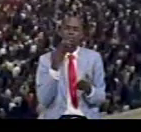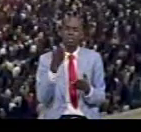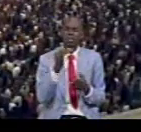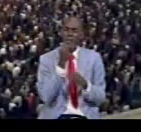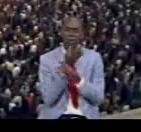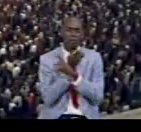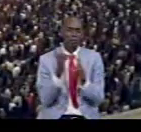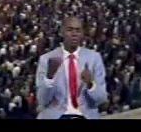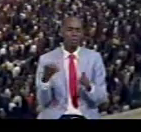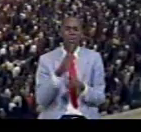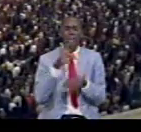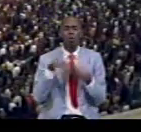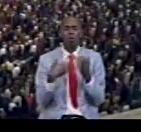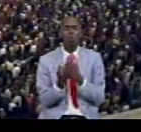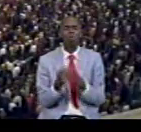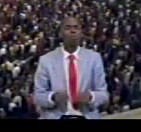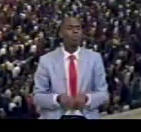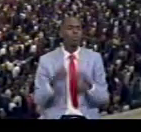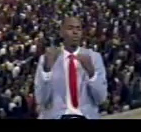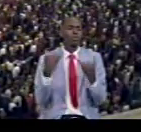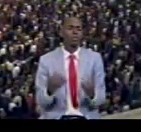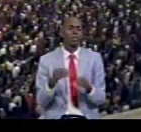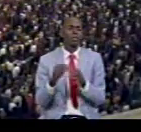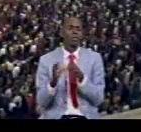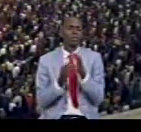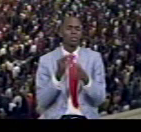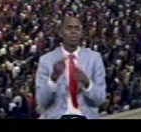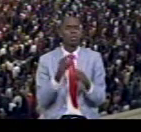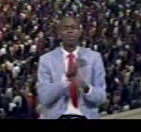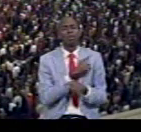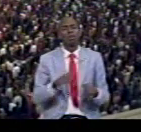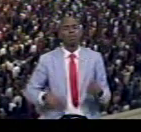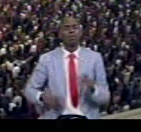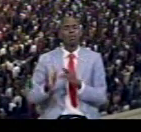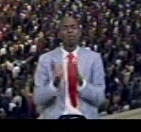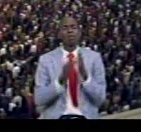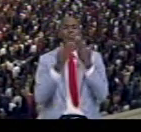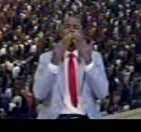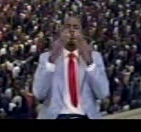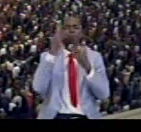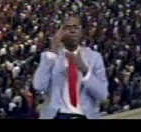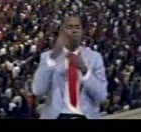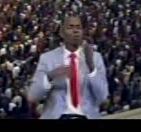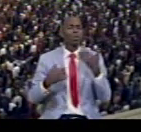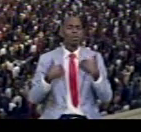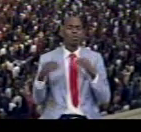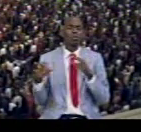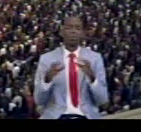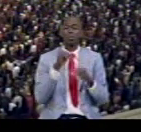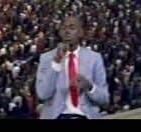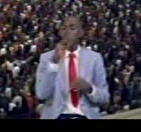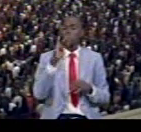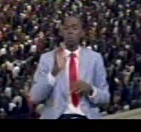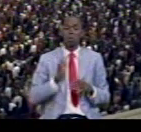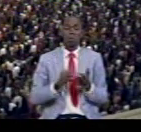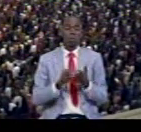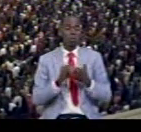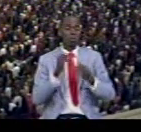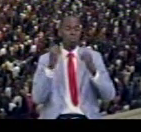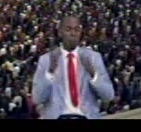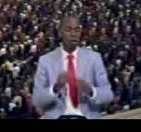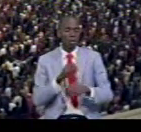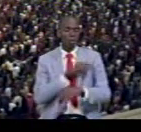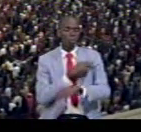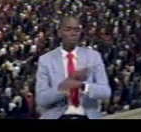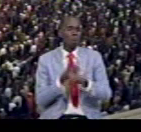Jesus. Lord Jesus, thank you for what you have done. That is not by our power, not by our might, but by your grace,